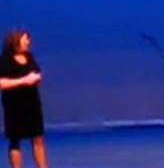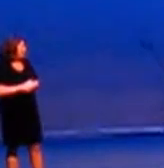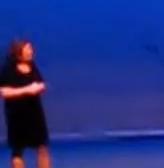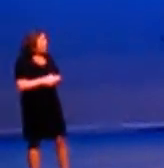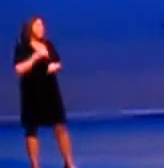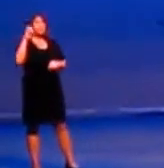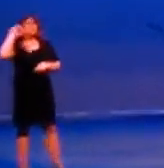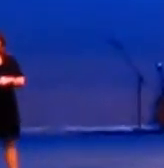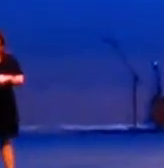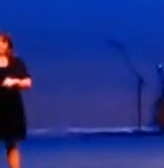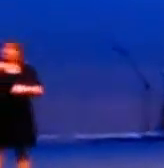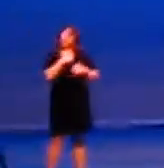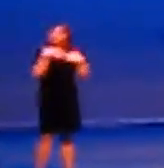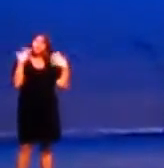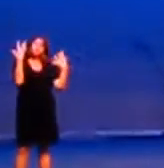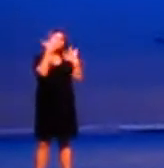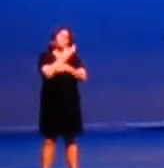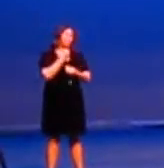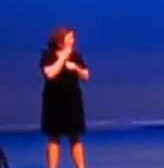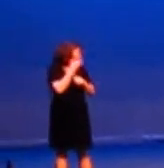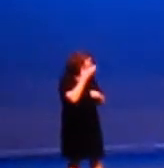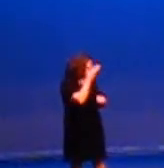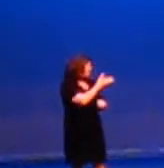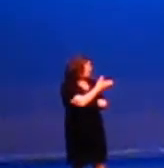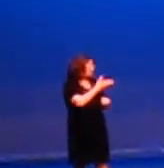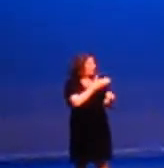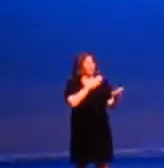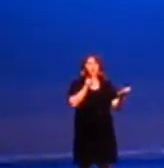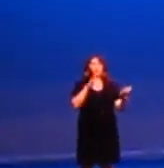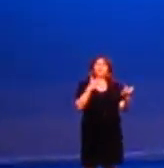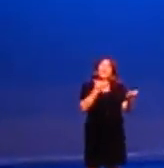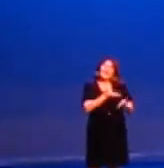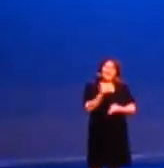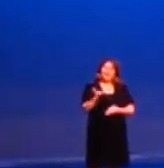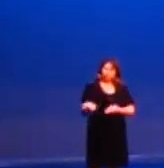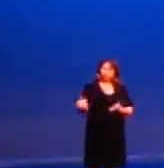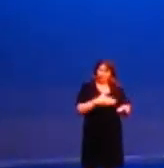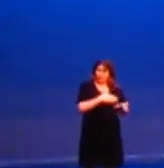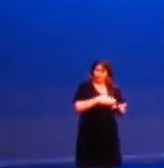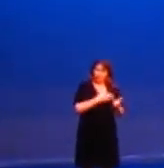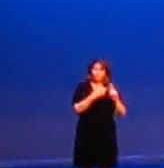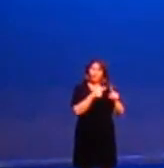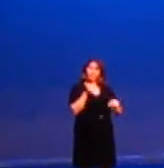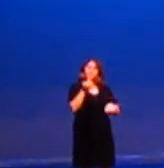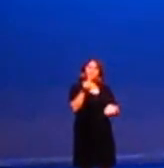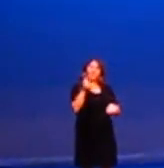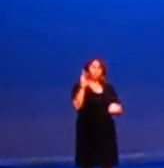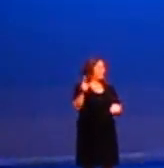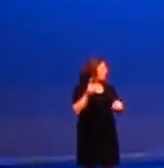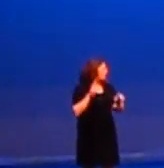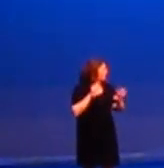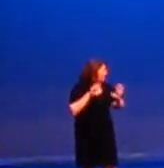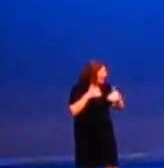Sound, we have a beautiful instrument we got in the Dominican Republic, but we don't quite know how to make it work. How's it sound?